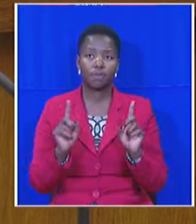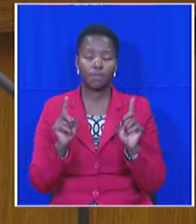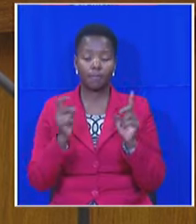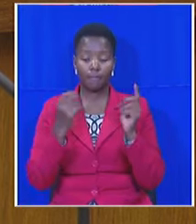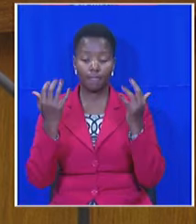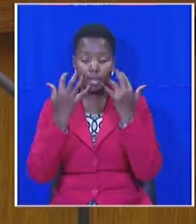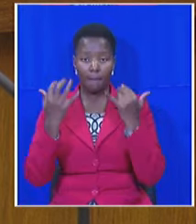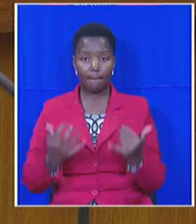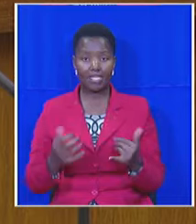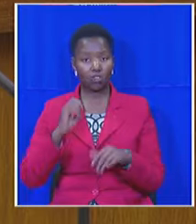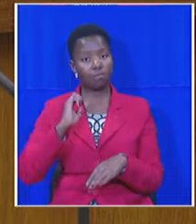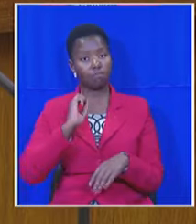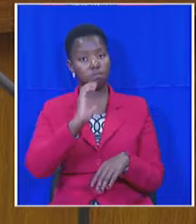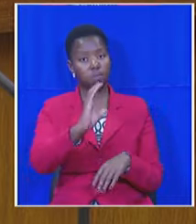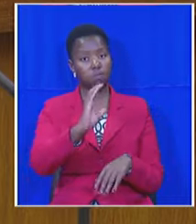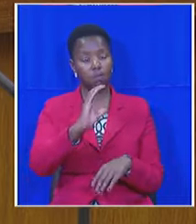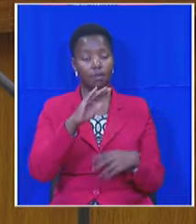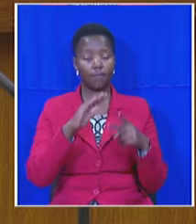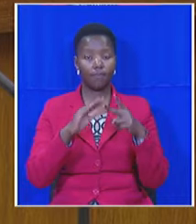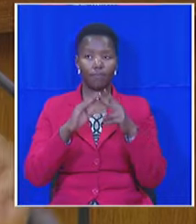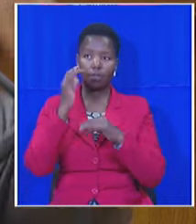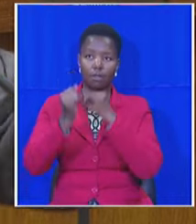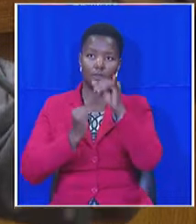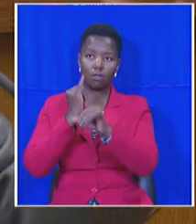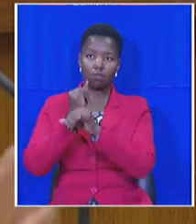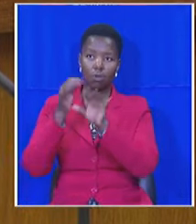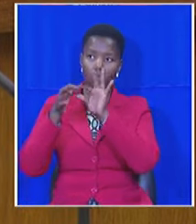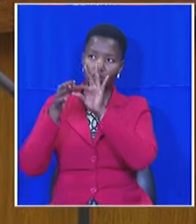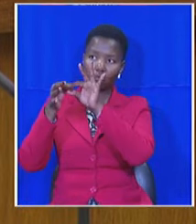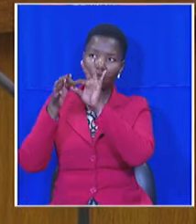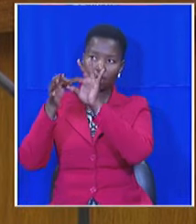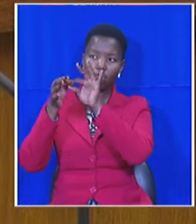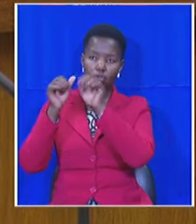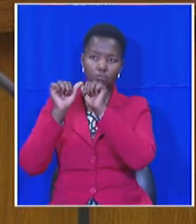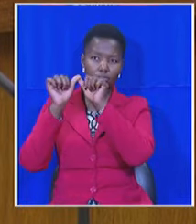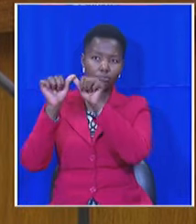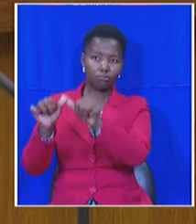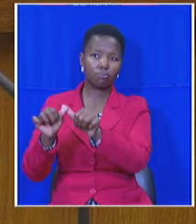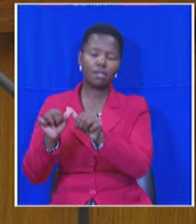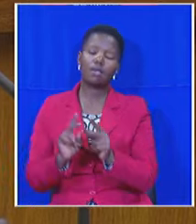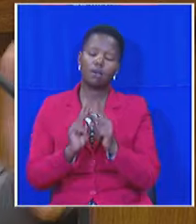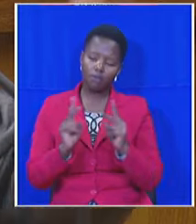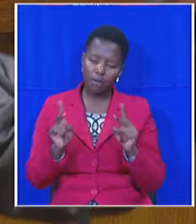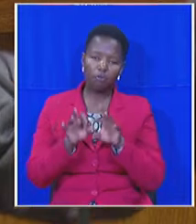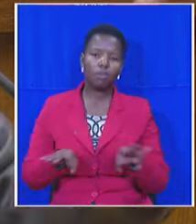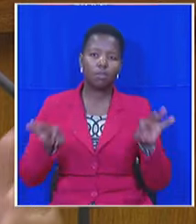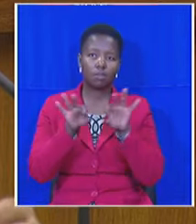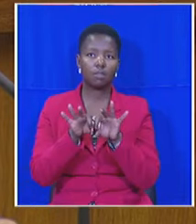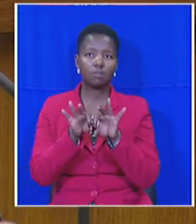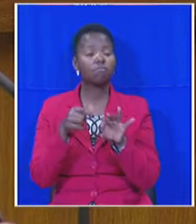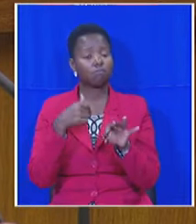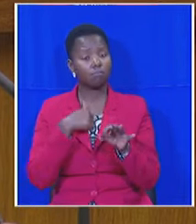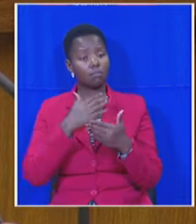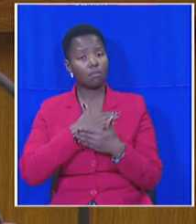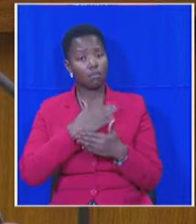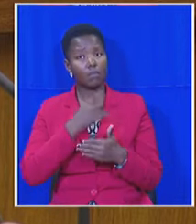budget, maintaining your international relationship with the outside world is very, very important. I like it when we talk about